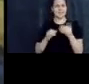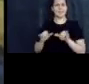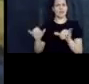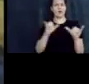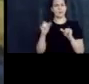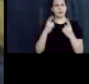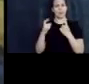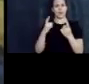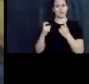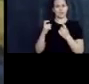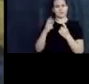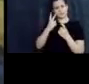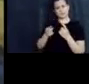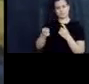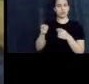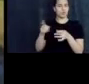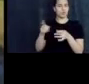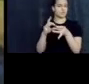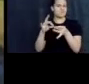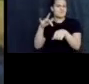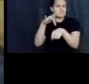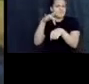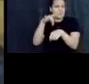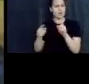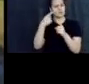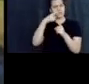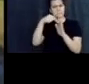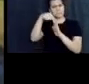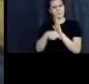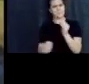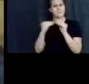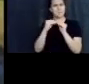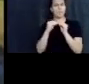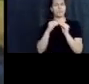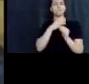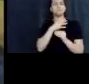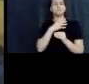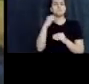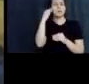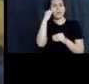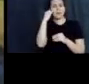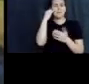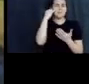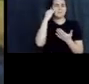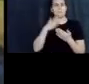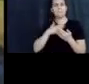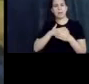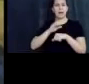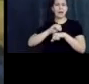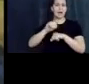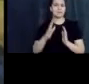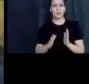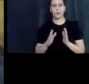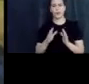I know you touched on it, but can you talk a little bit more about what if I can't, like, what if my counselor can't get